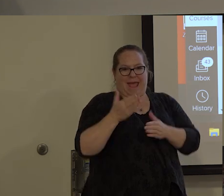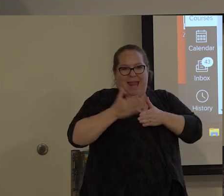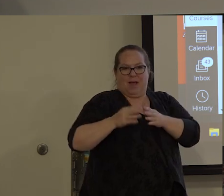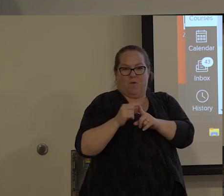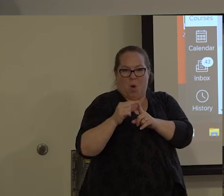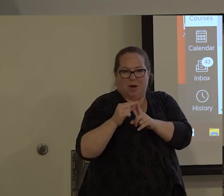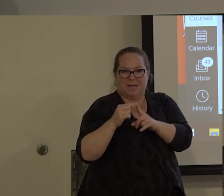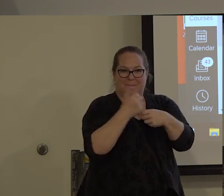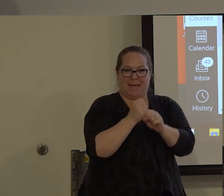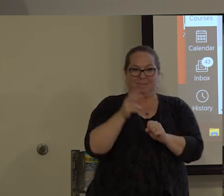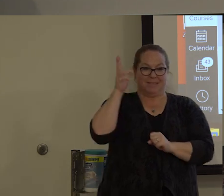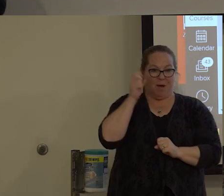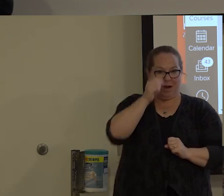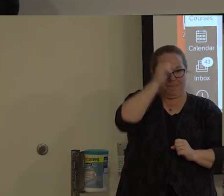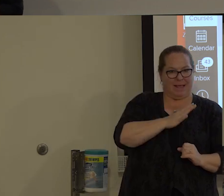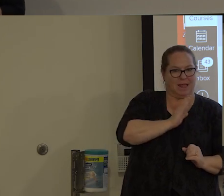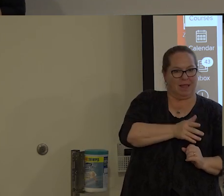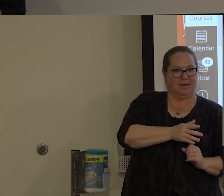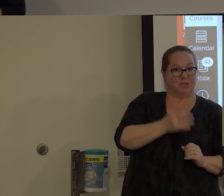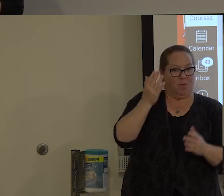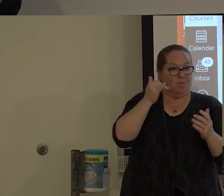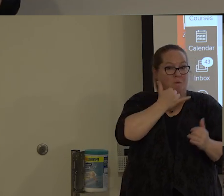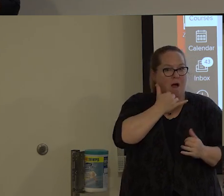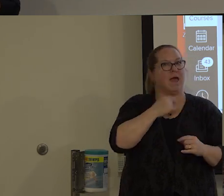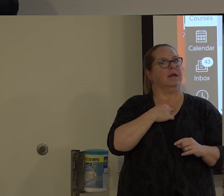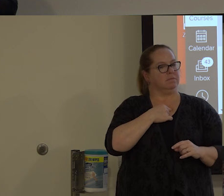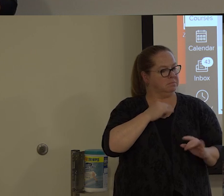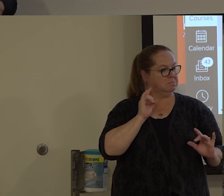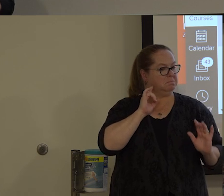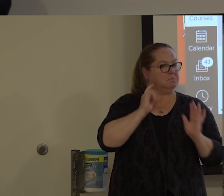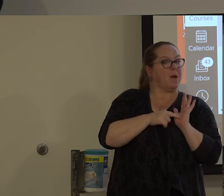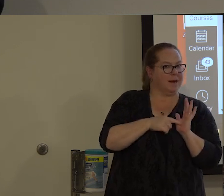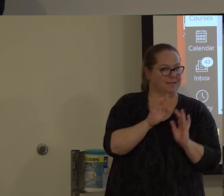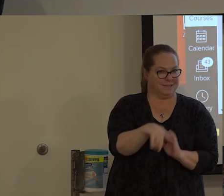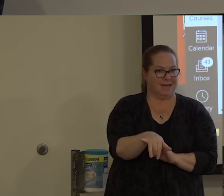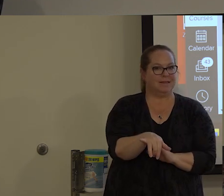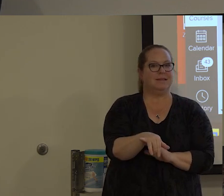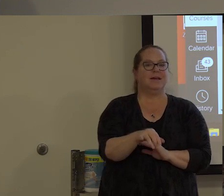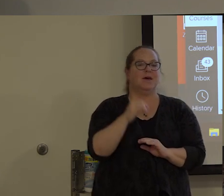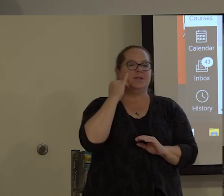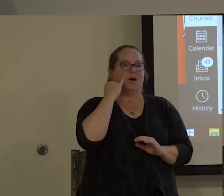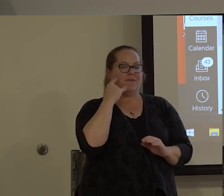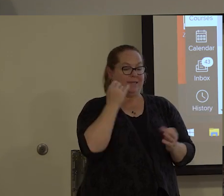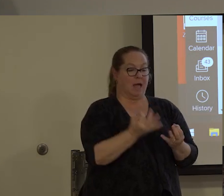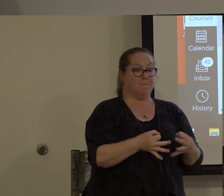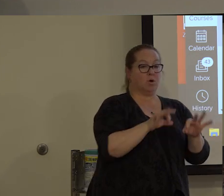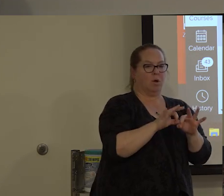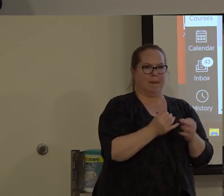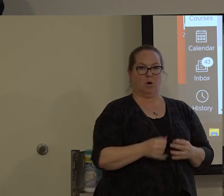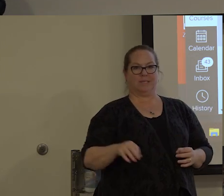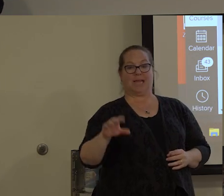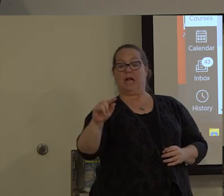purposely making them sound masculine so that it will count it as incorrect, and it does. It picks up those things. So if I say important instead of